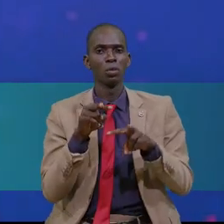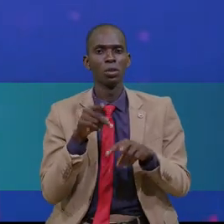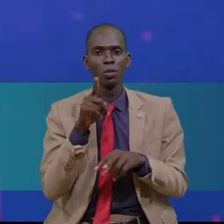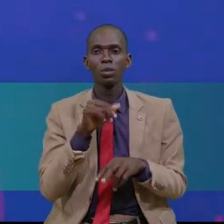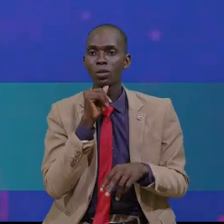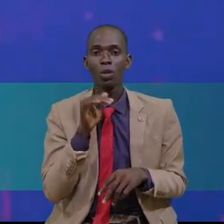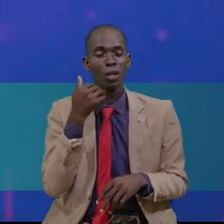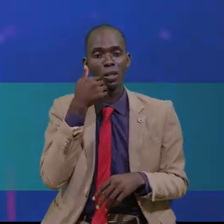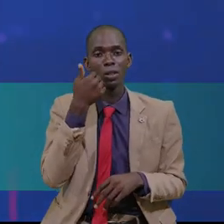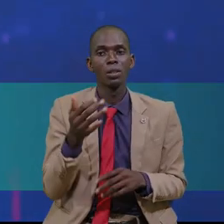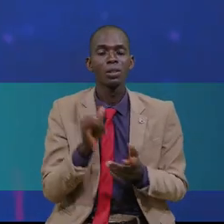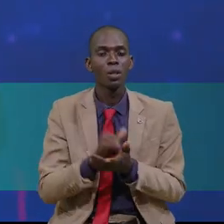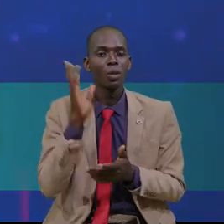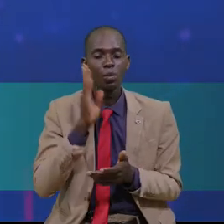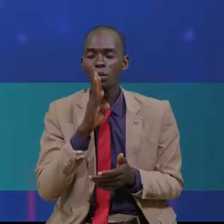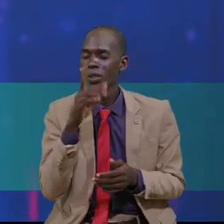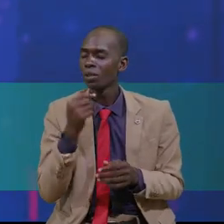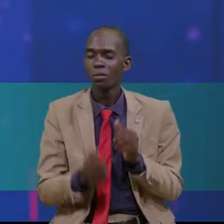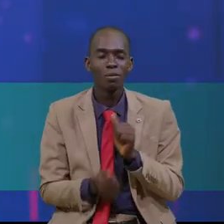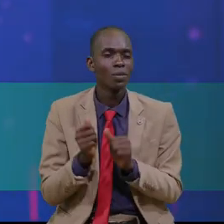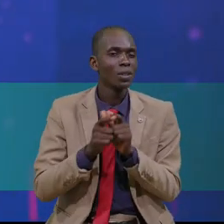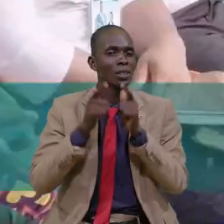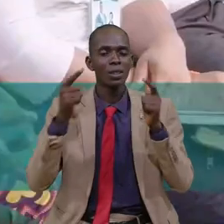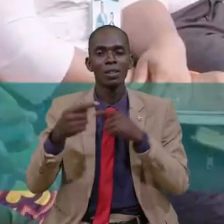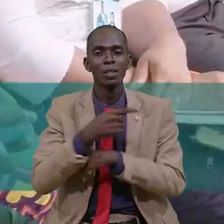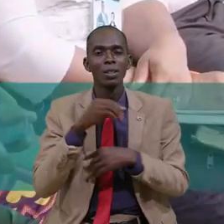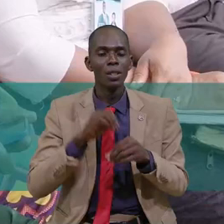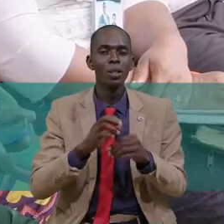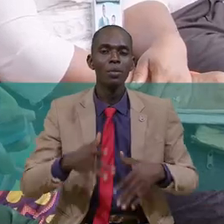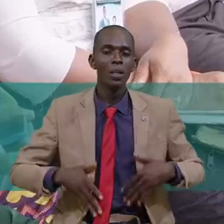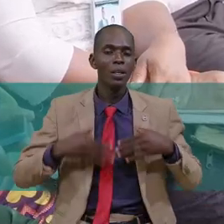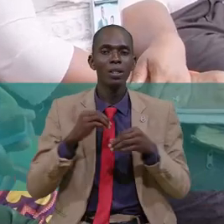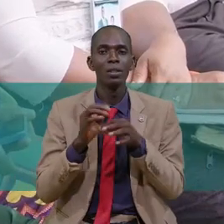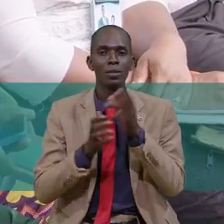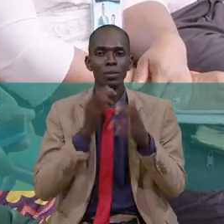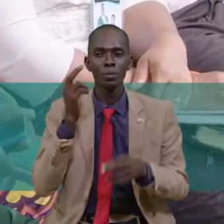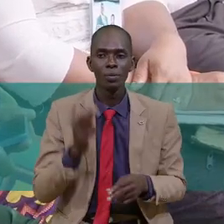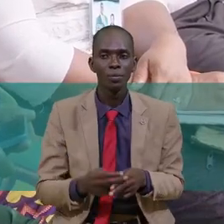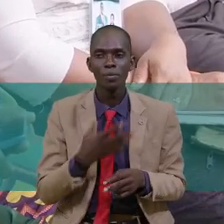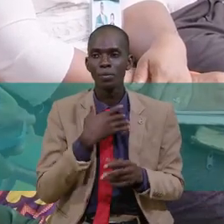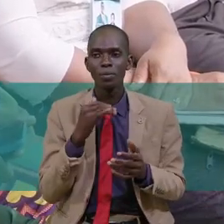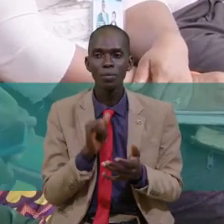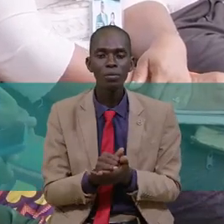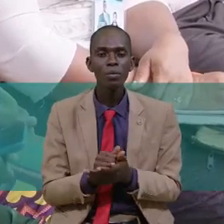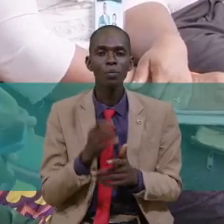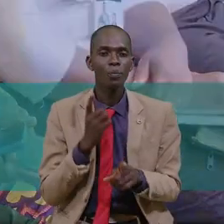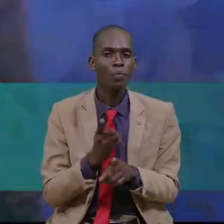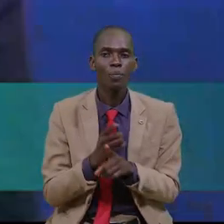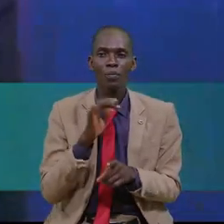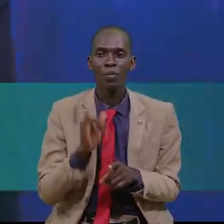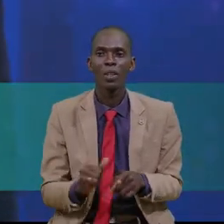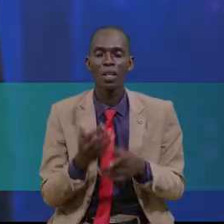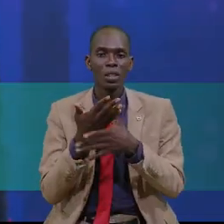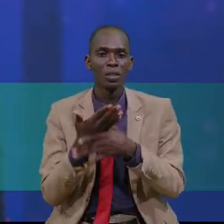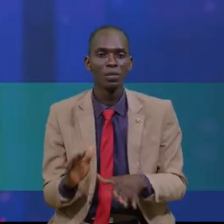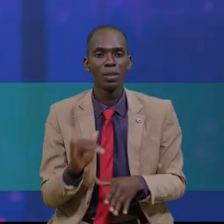greatest day in your existence in Jesus' name. And then he says, rightly dividing the